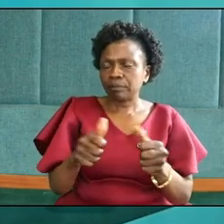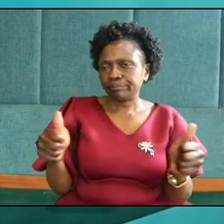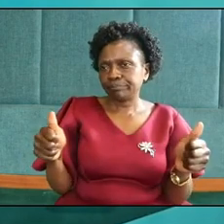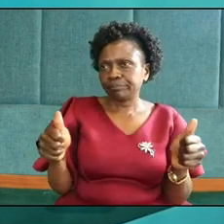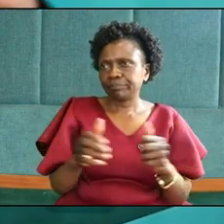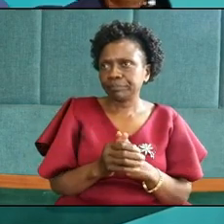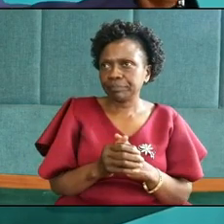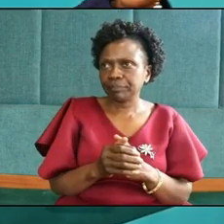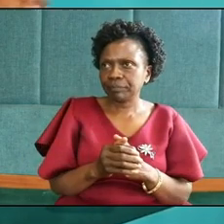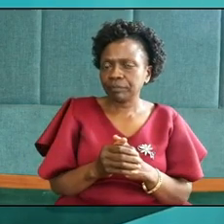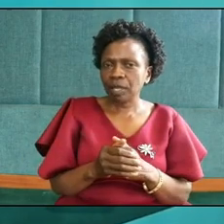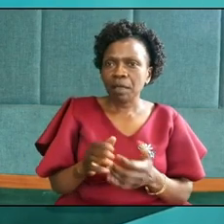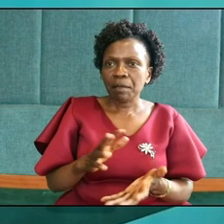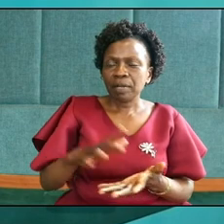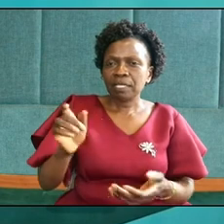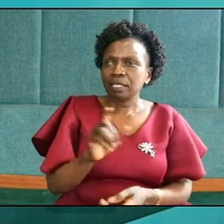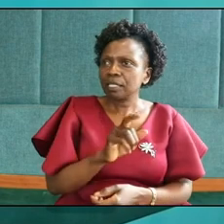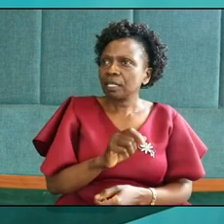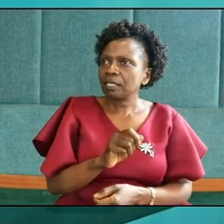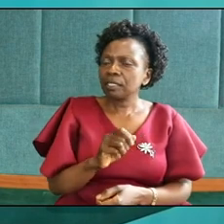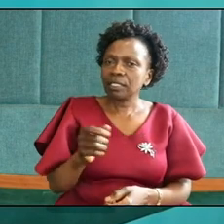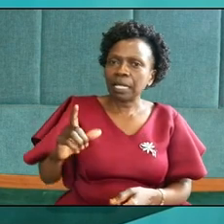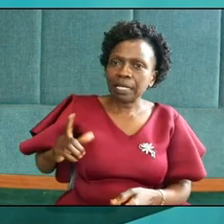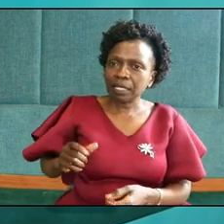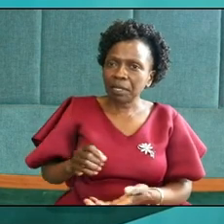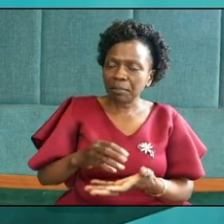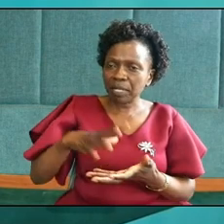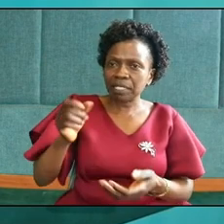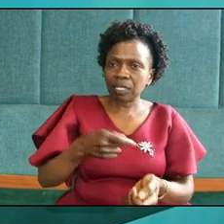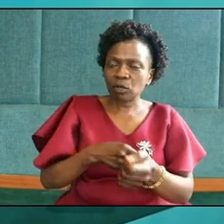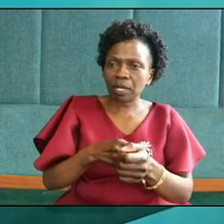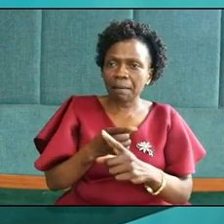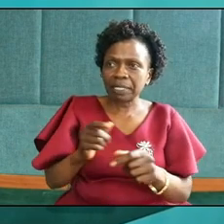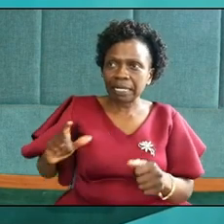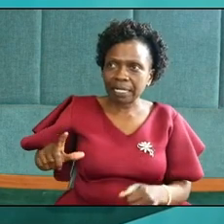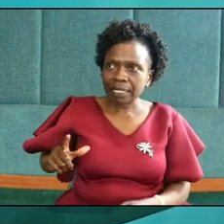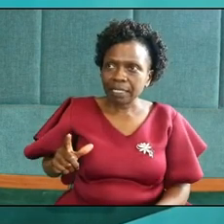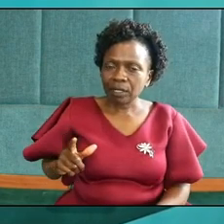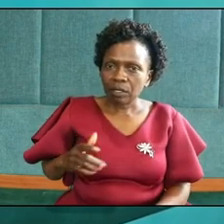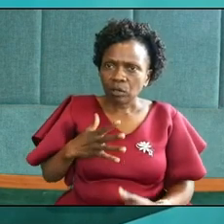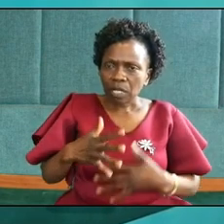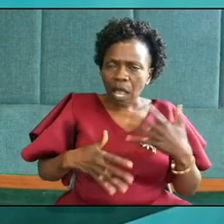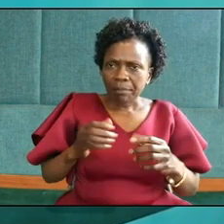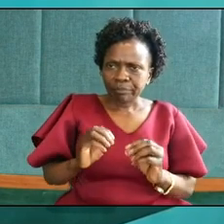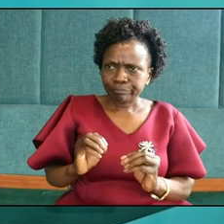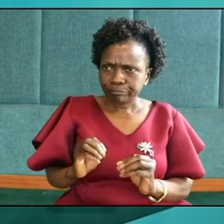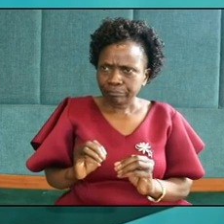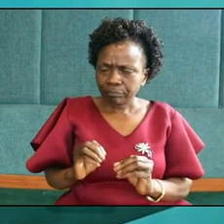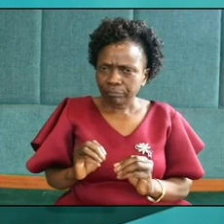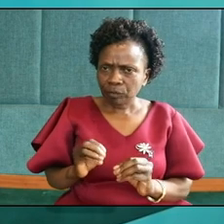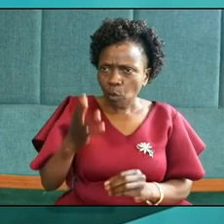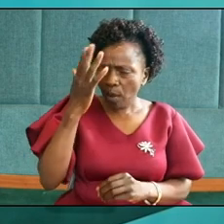Amen? Everyone praised the doctor. But the girl, this lady, was not happy. Why? She had